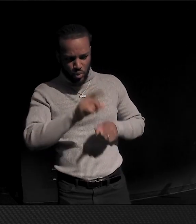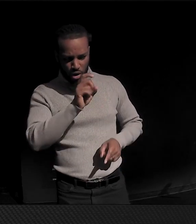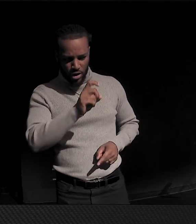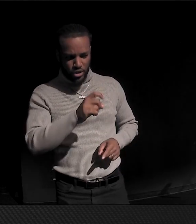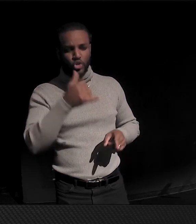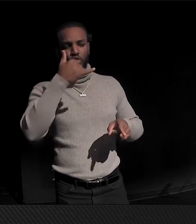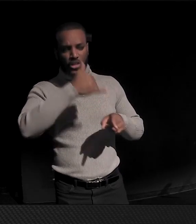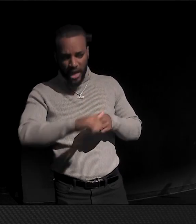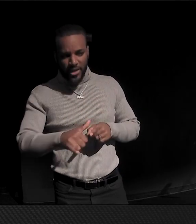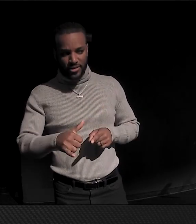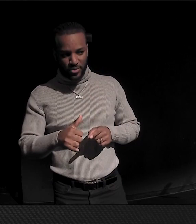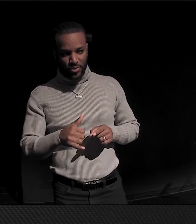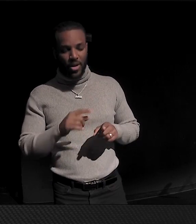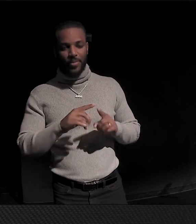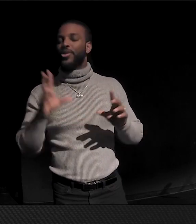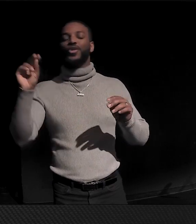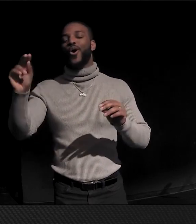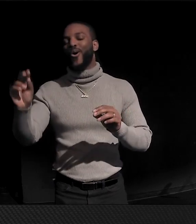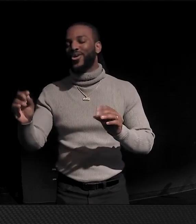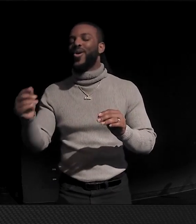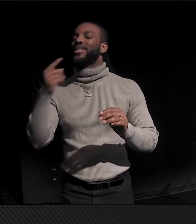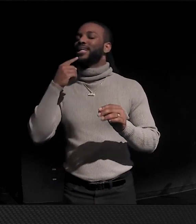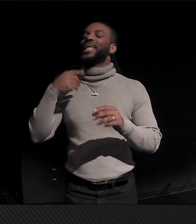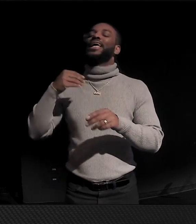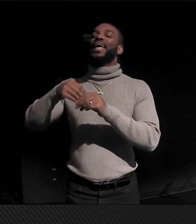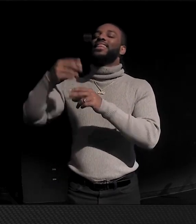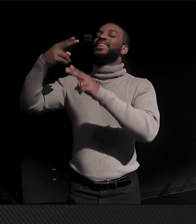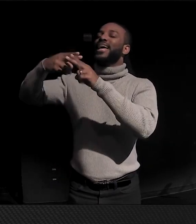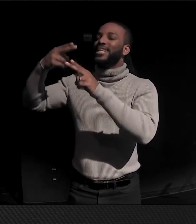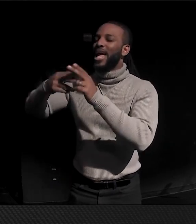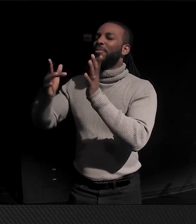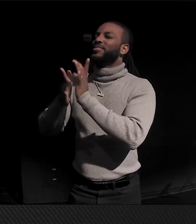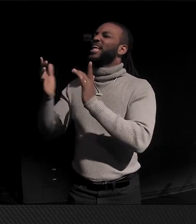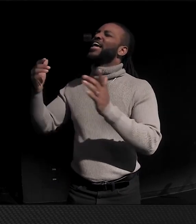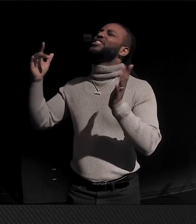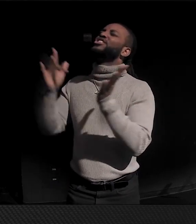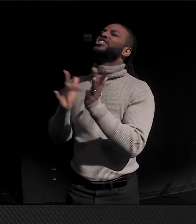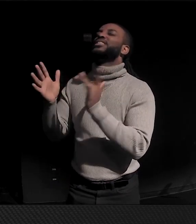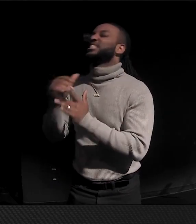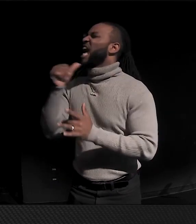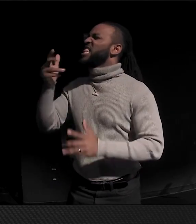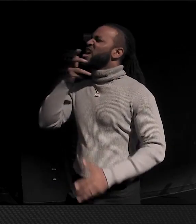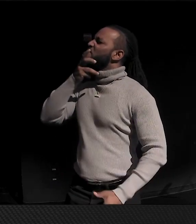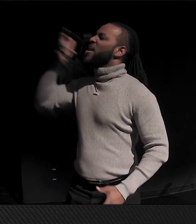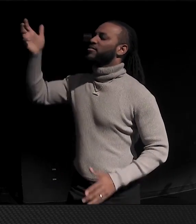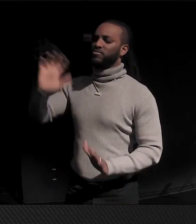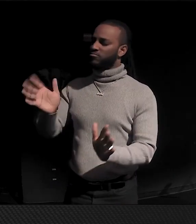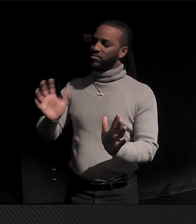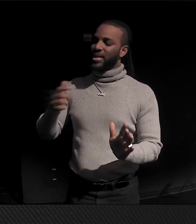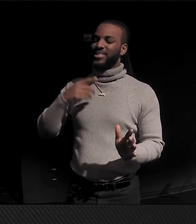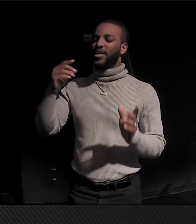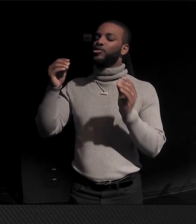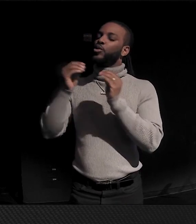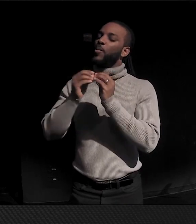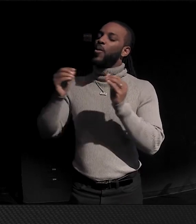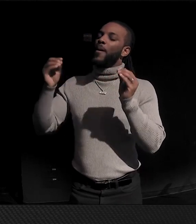were saying like Jesus. The name of Jesus. We don't want to do the other. We don't want to do the other. Jesus, Jesus. And it was just more and more and more